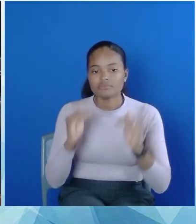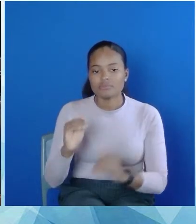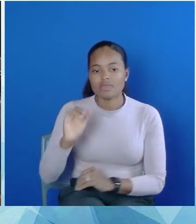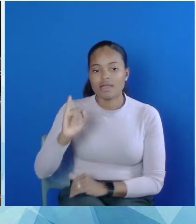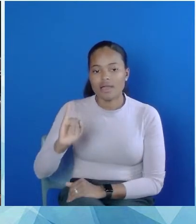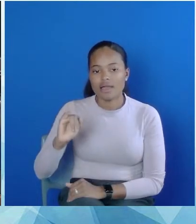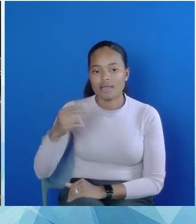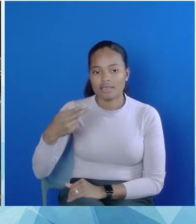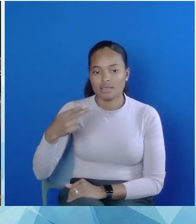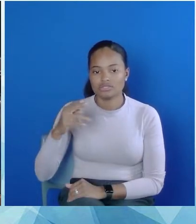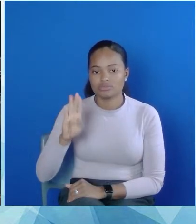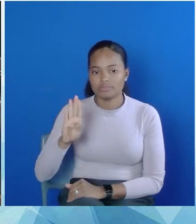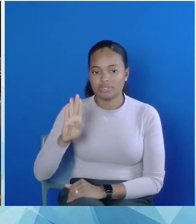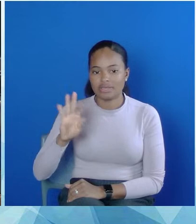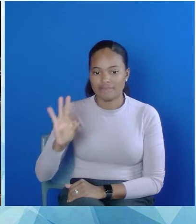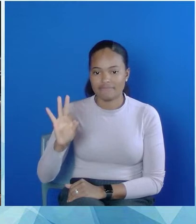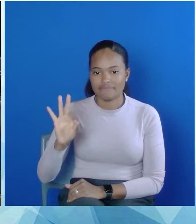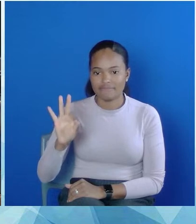IHBF.